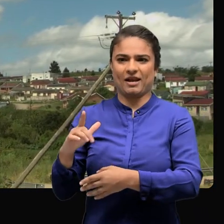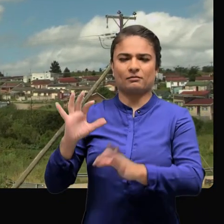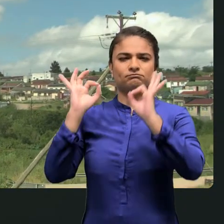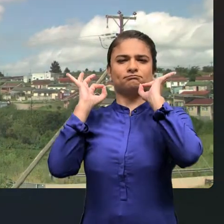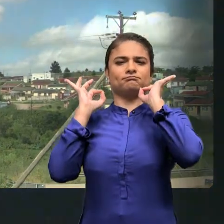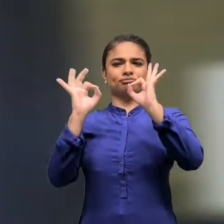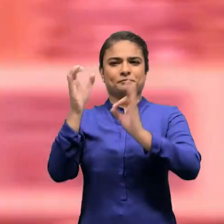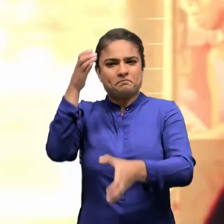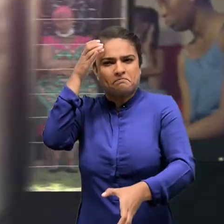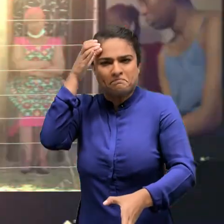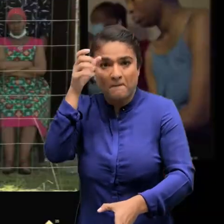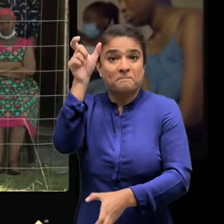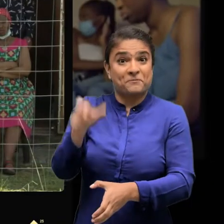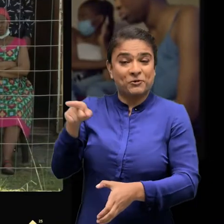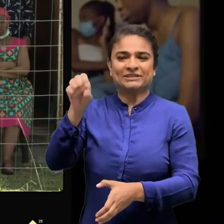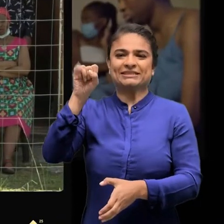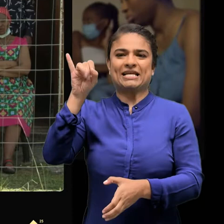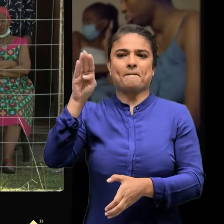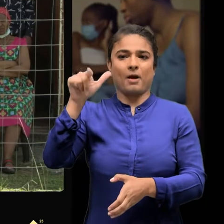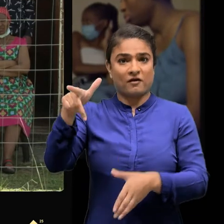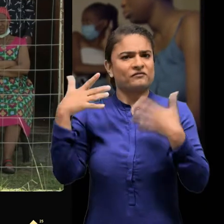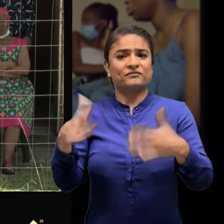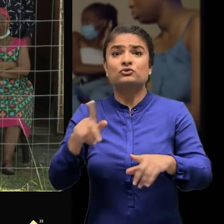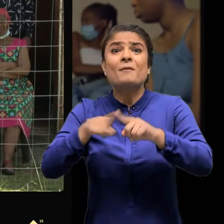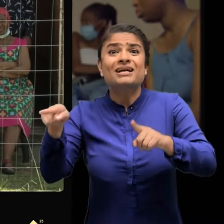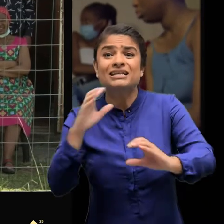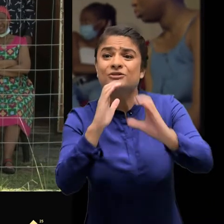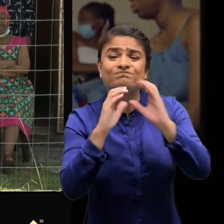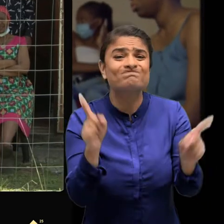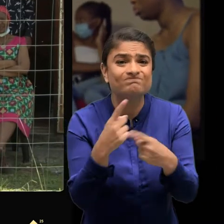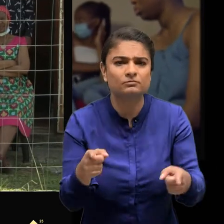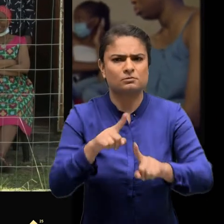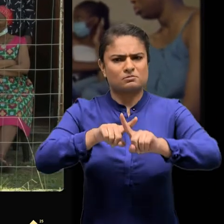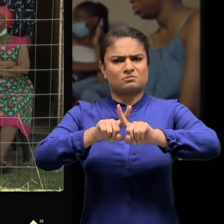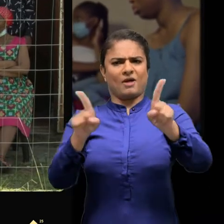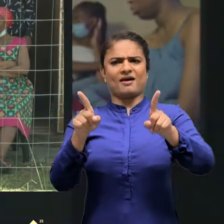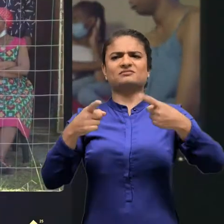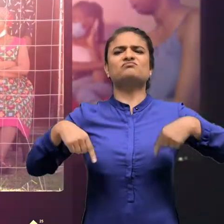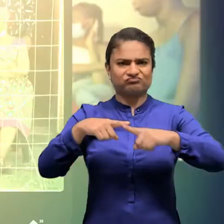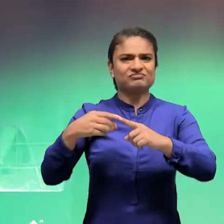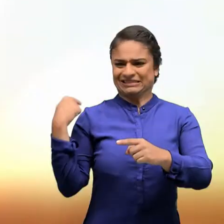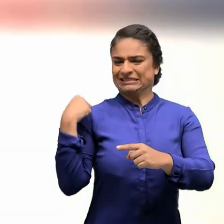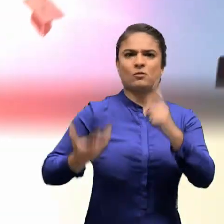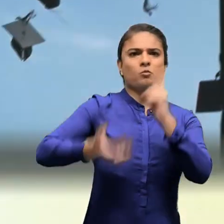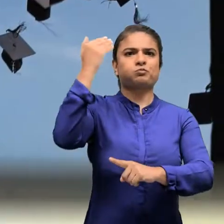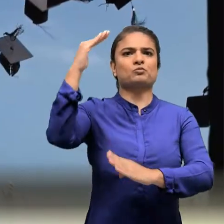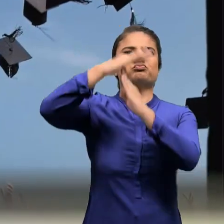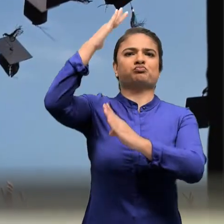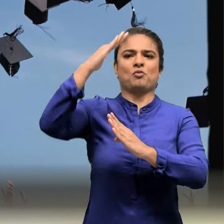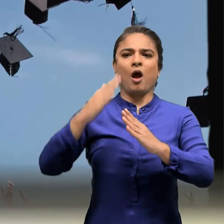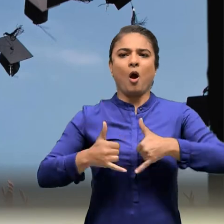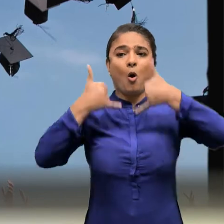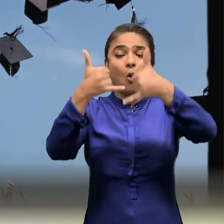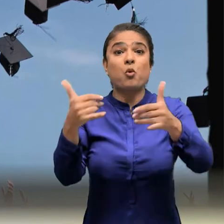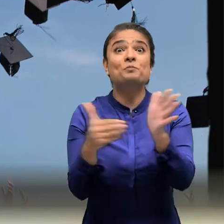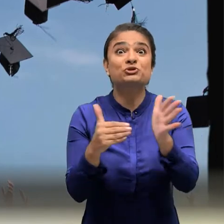to meet up with the brilliant Sbabalwe Mkunkwana, who, despite not being able to communicate, has won a top award for matric